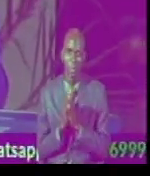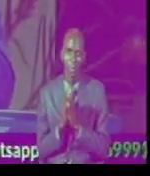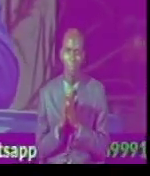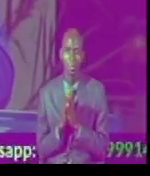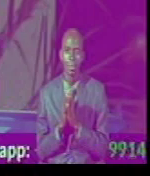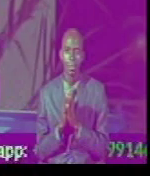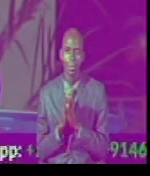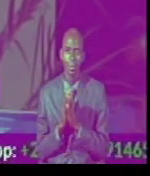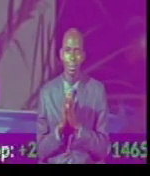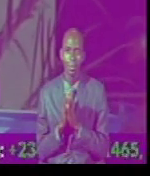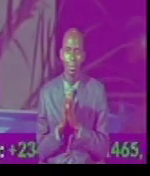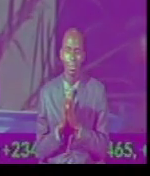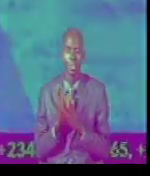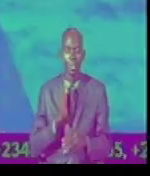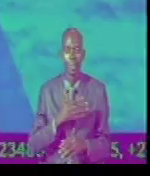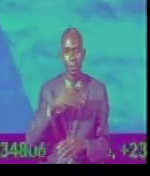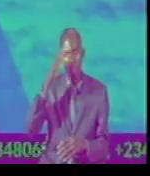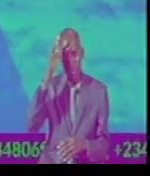Our Father,